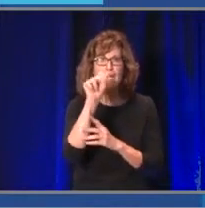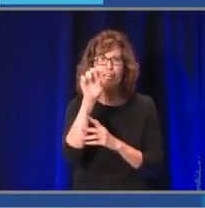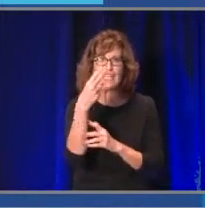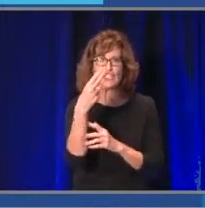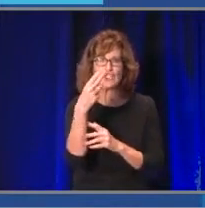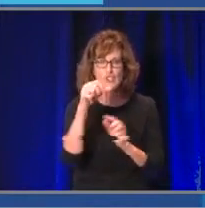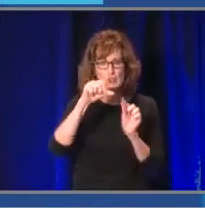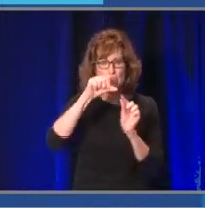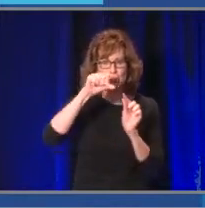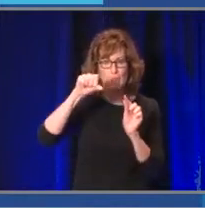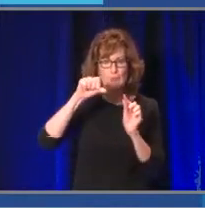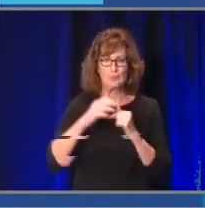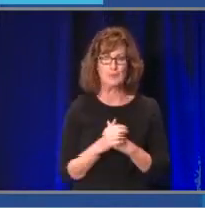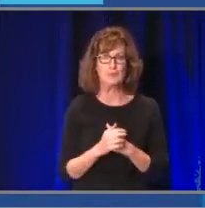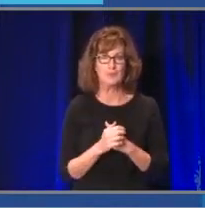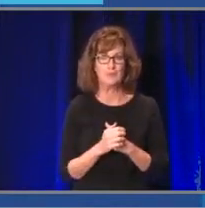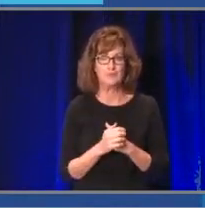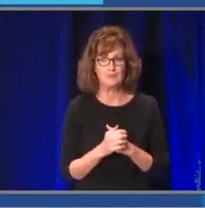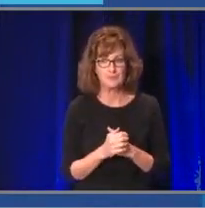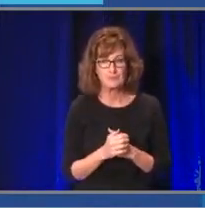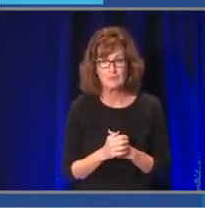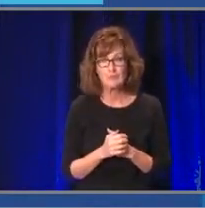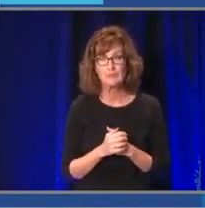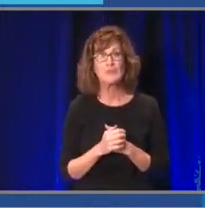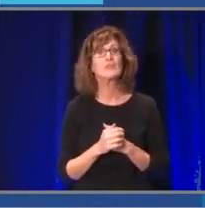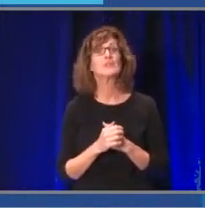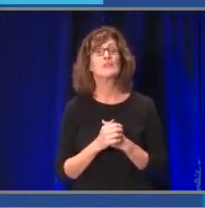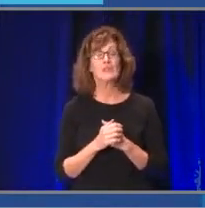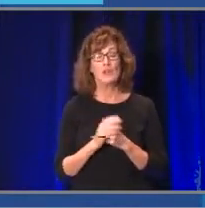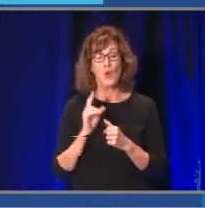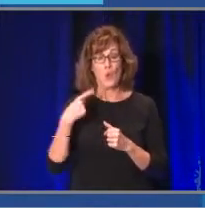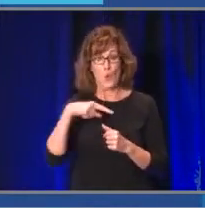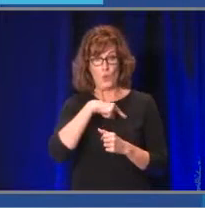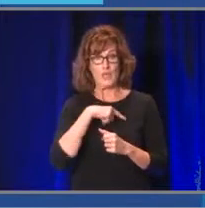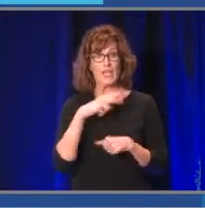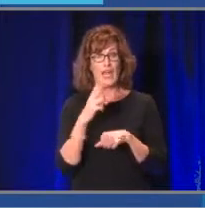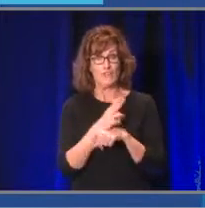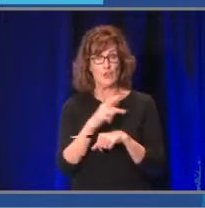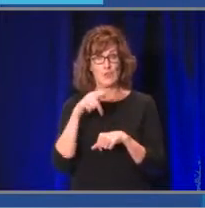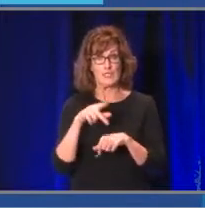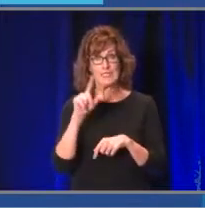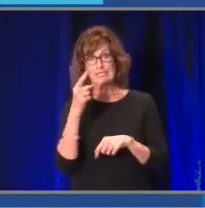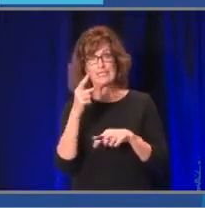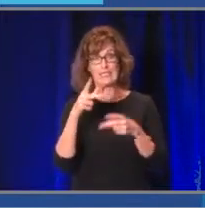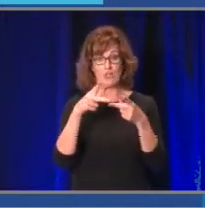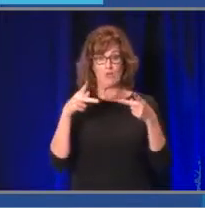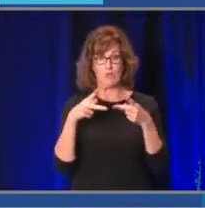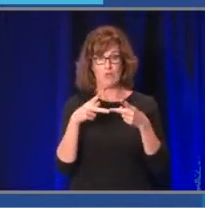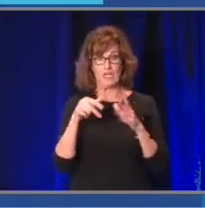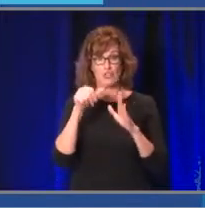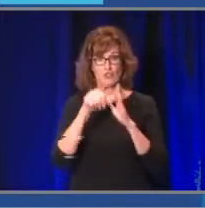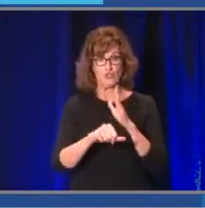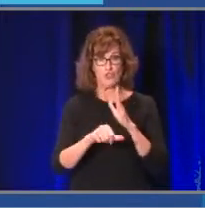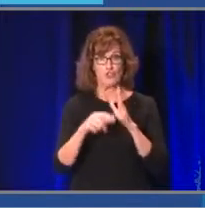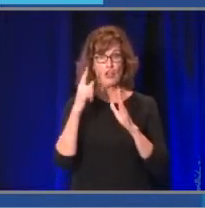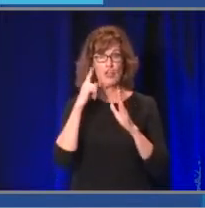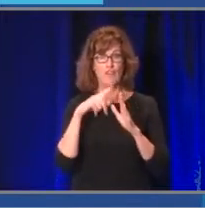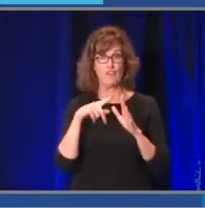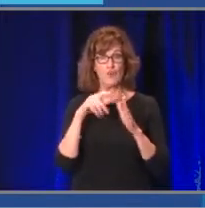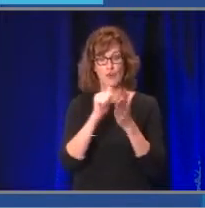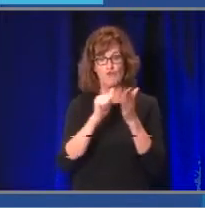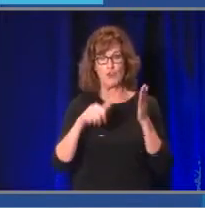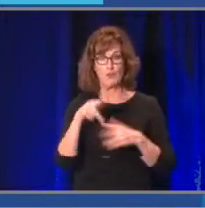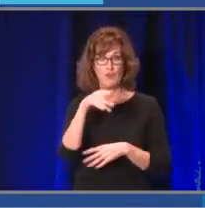our experience here at Hackensack University Medical Center utilizing single port surgery for prostate cancer or